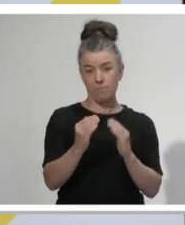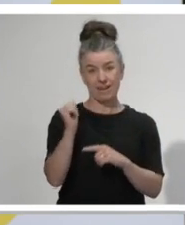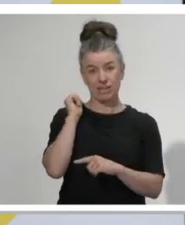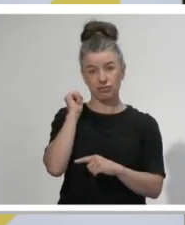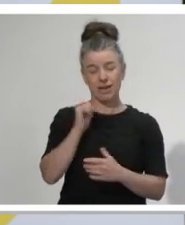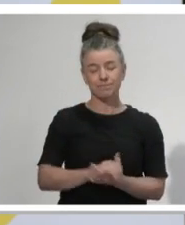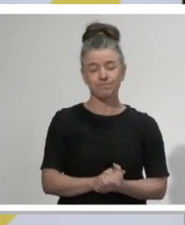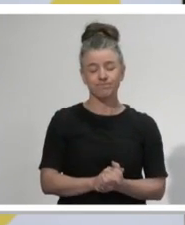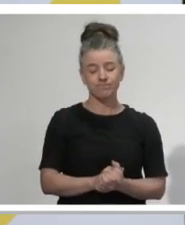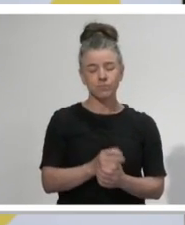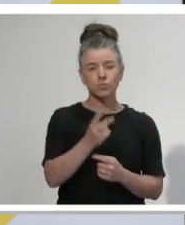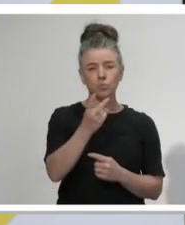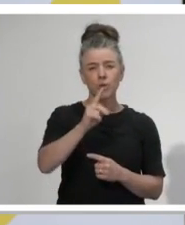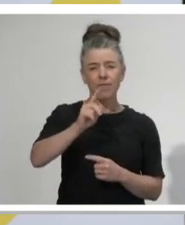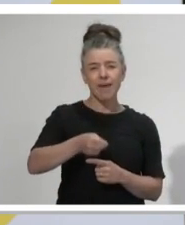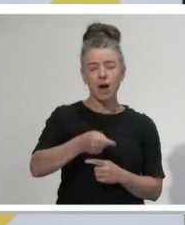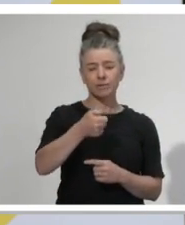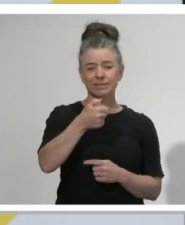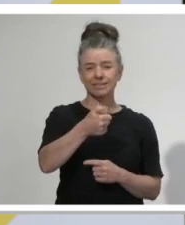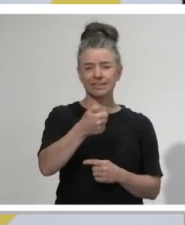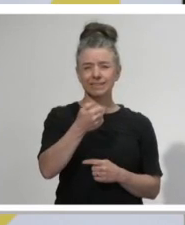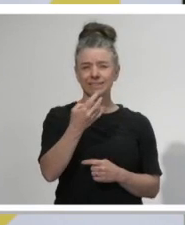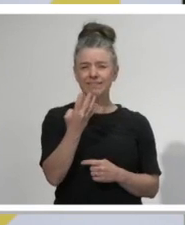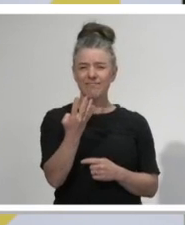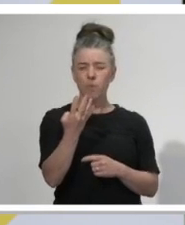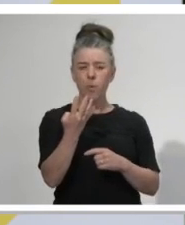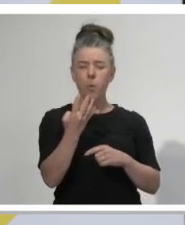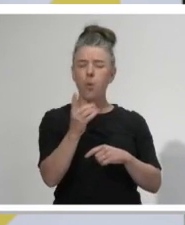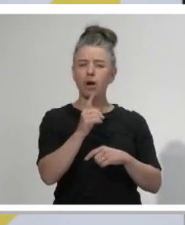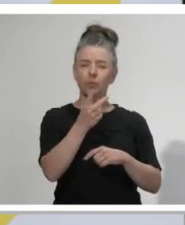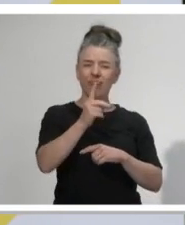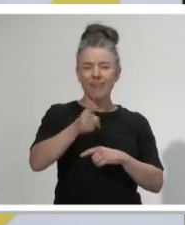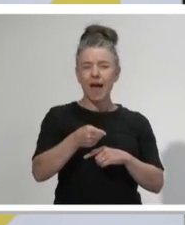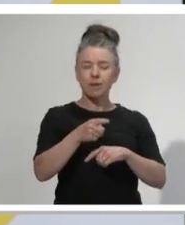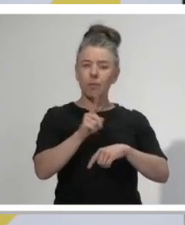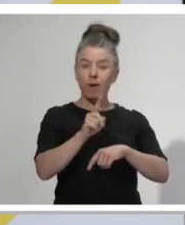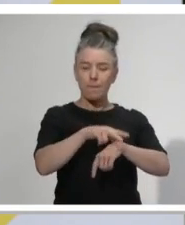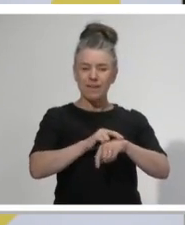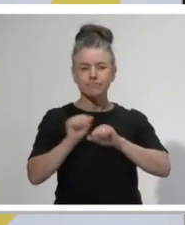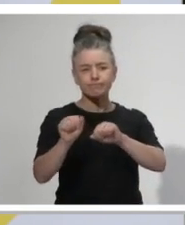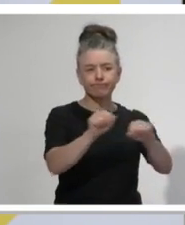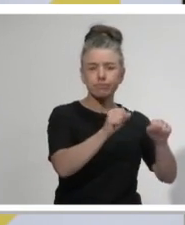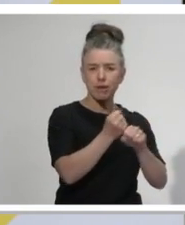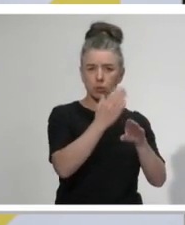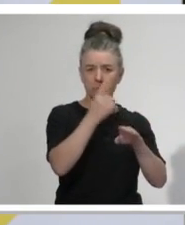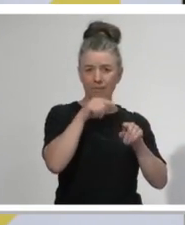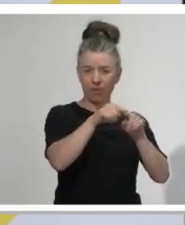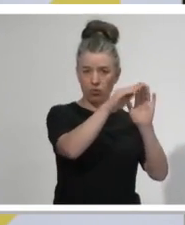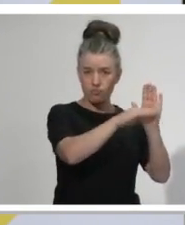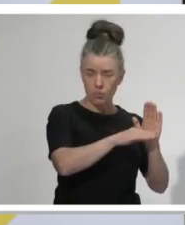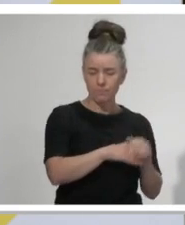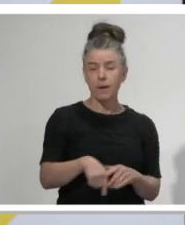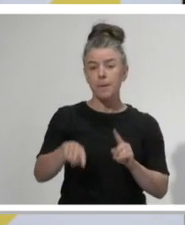been 2,064 police assurance patrols over the past 2 days, alongside 2,790